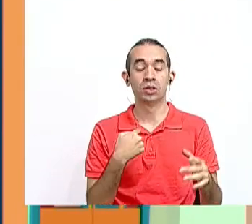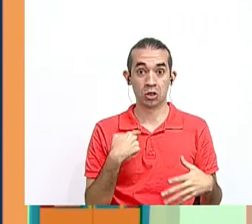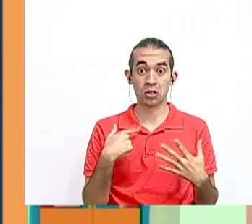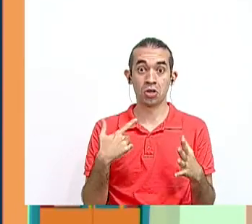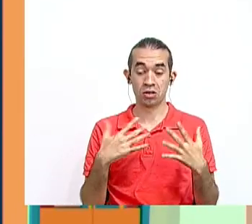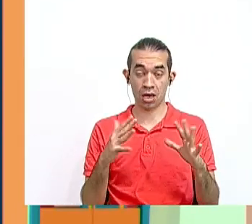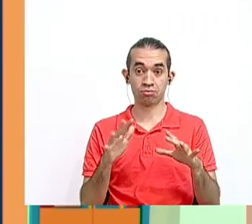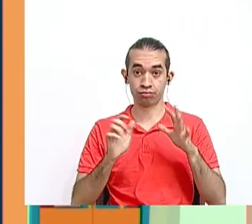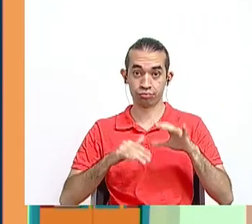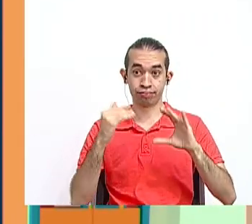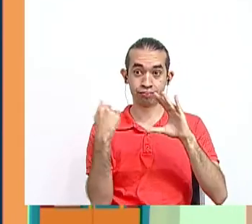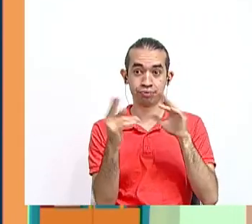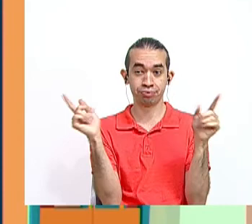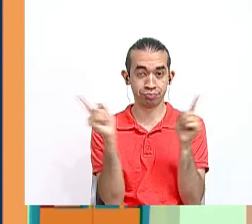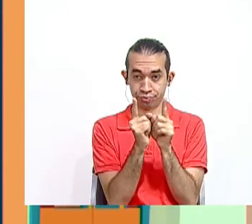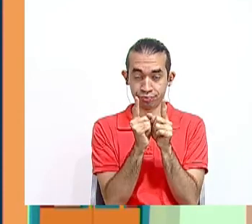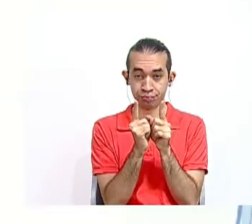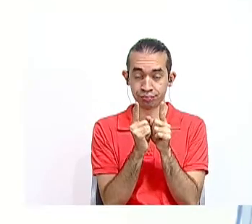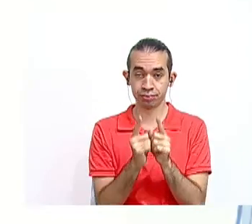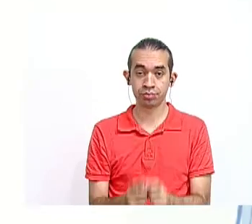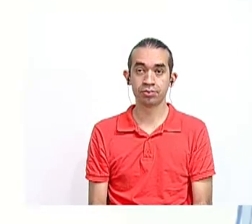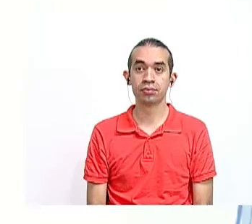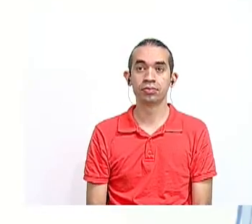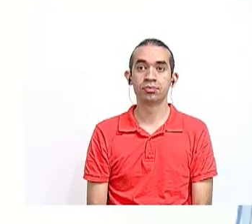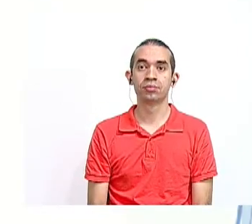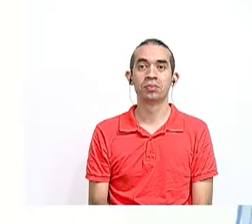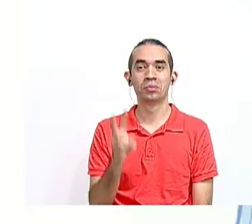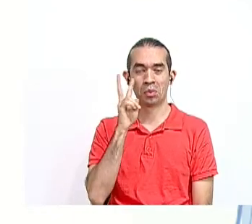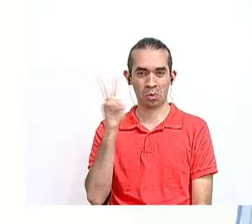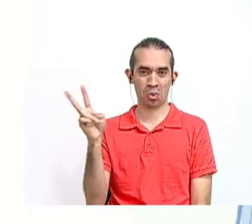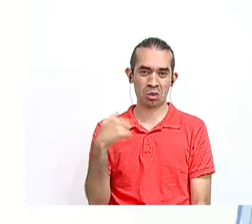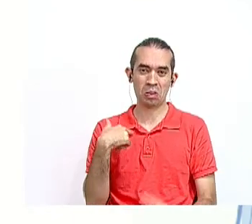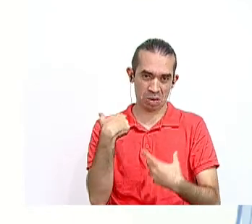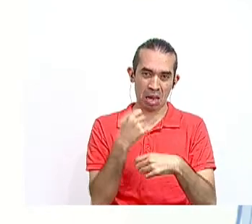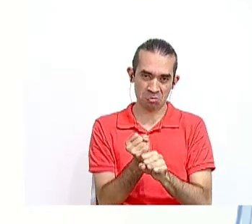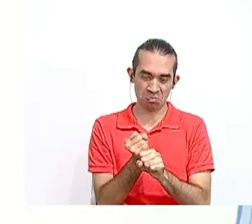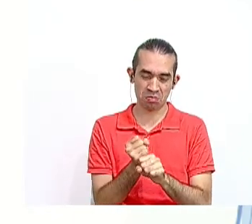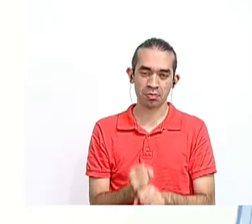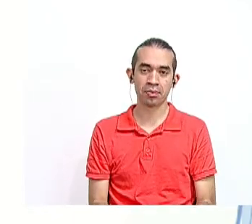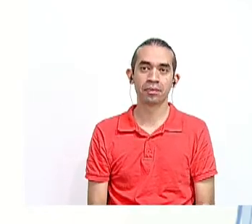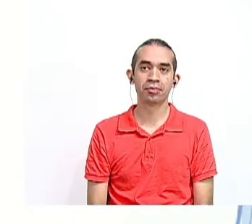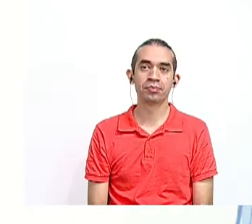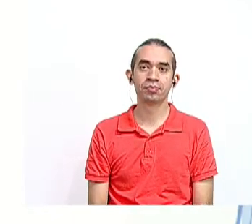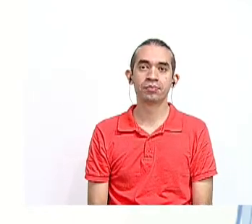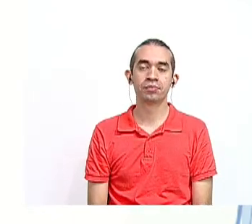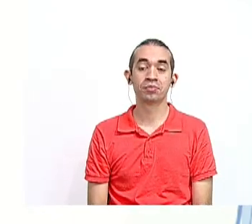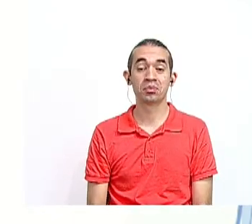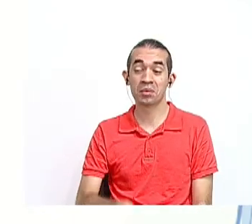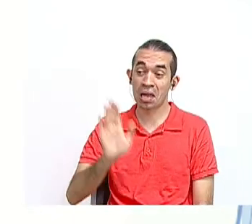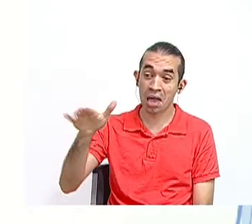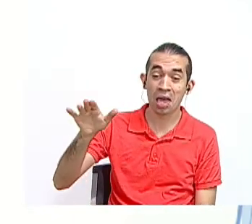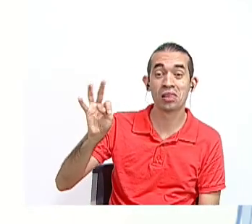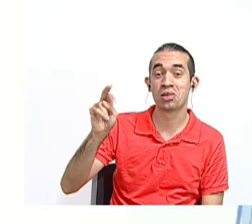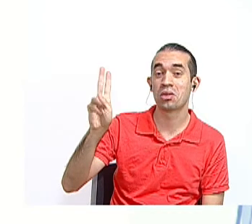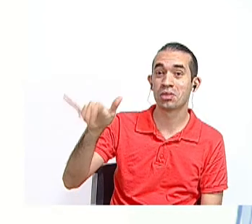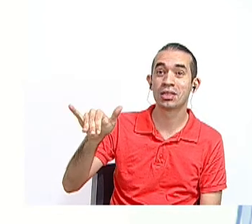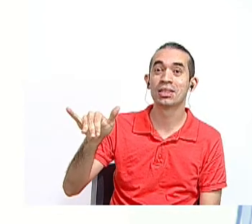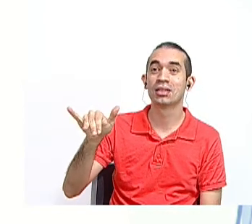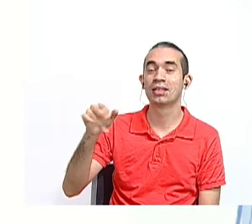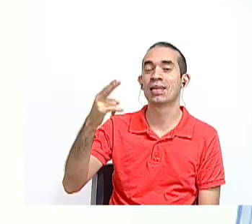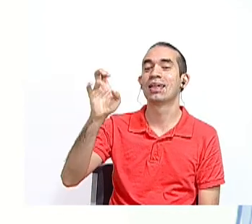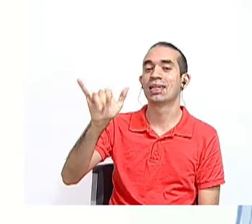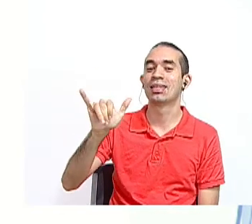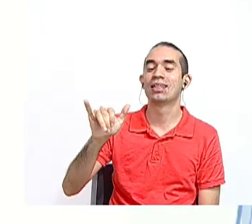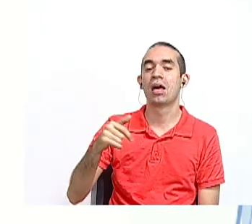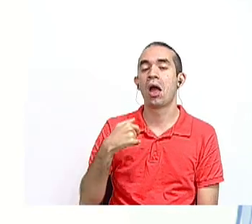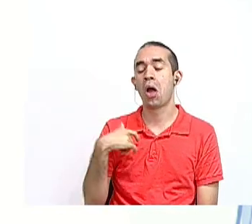came with, the short idea that I have? Let's look at my email. So it says, hey Tony, it is